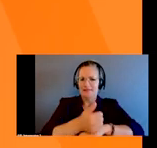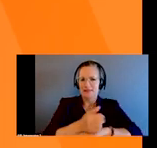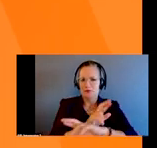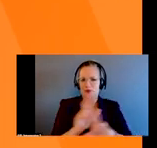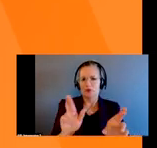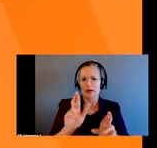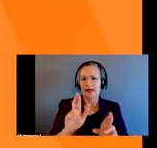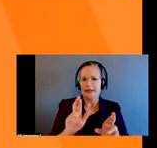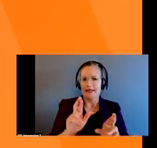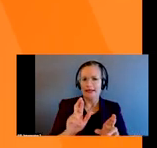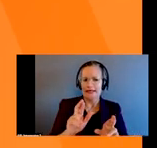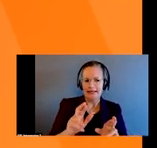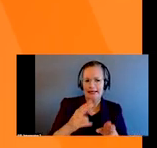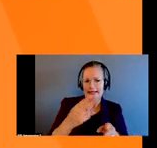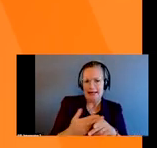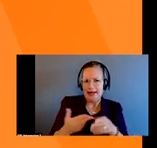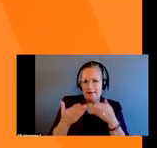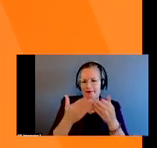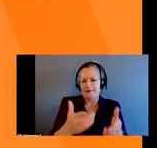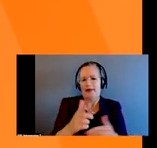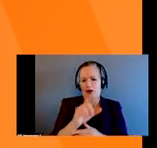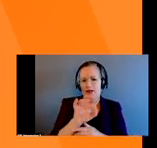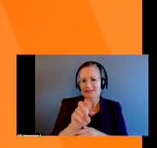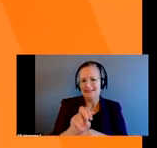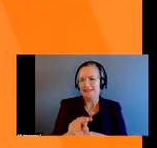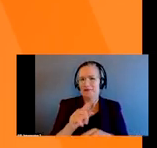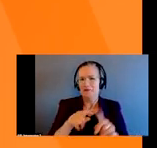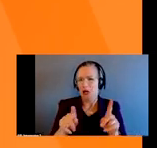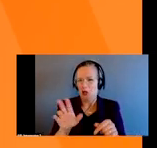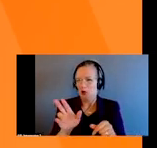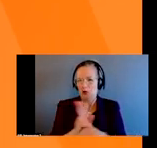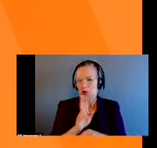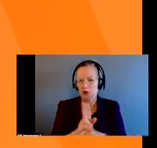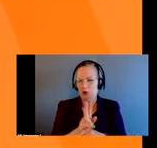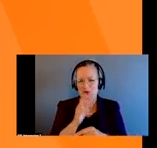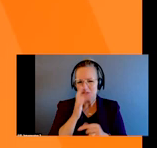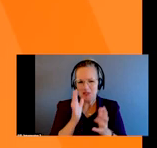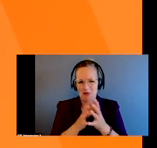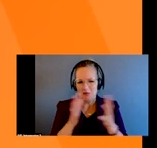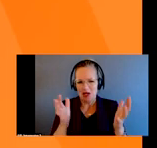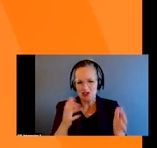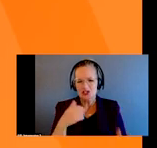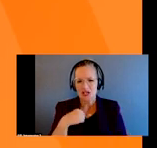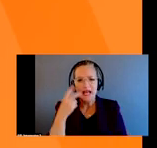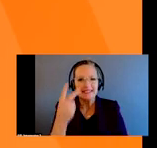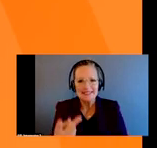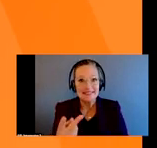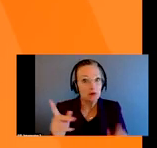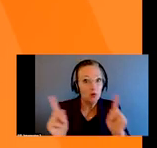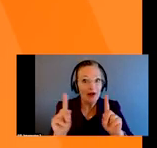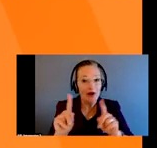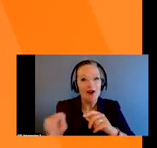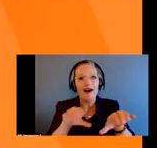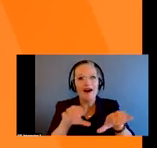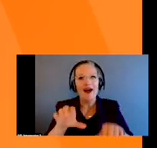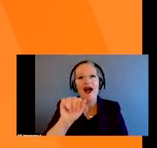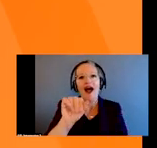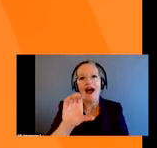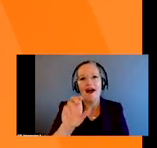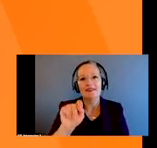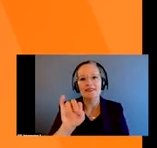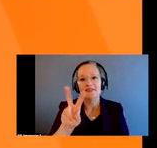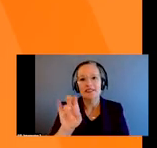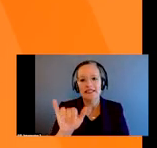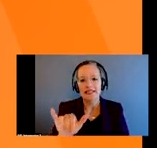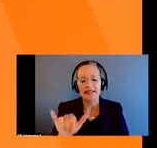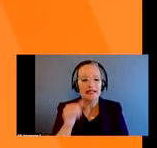they don't actually use LinkedIn, so I can come right down to the activity section. If this was empty, or it says they haven't posted frequently, I'm not interested